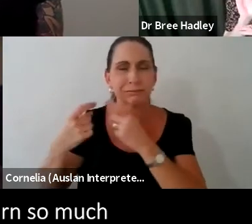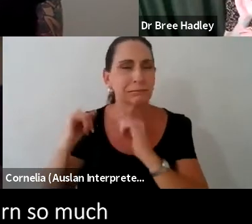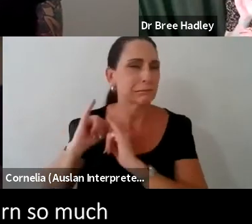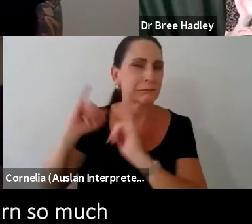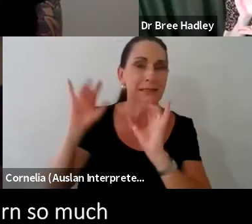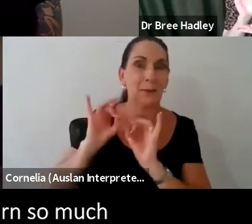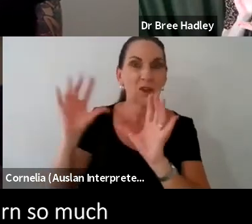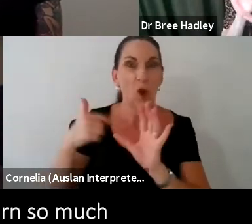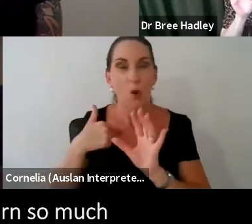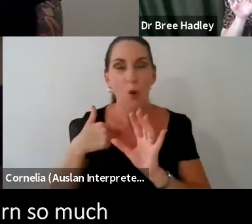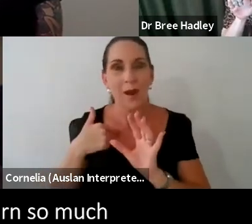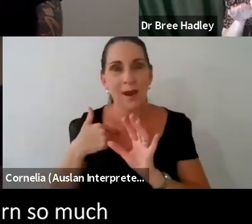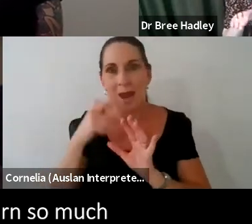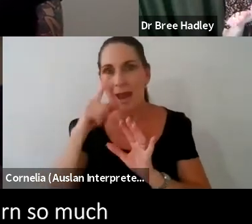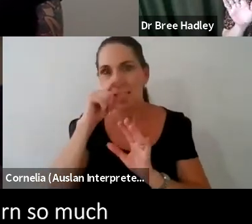to kind of